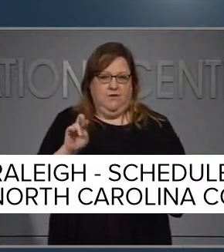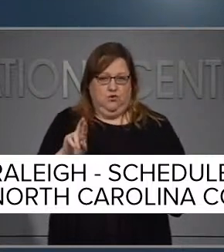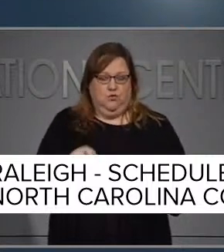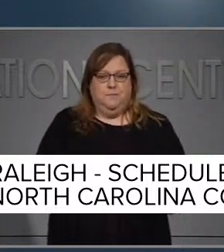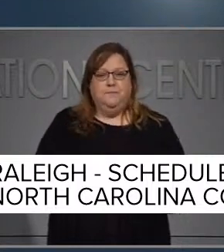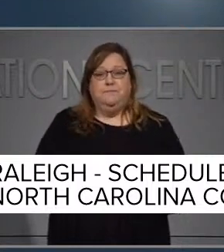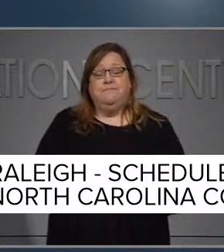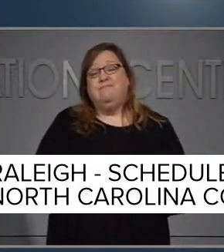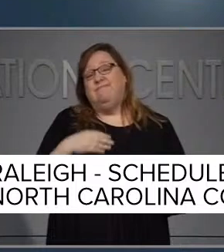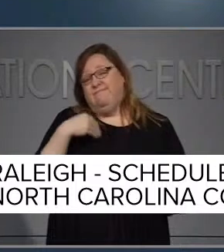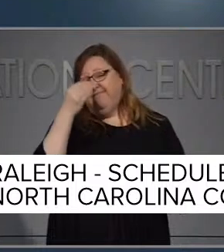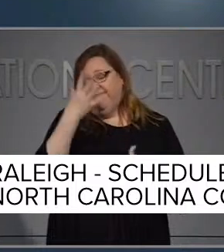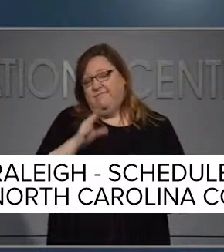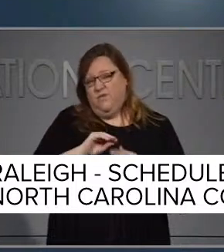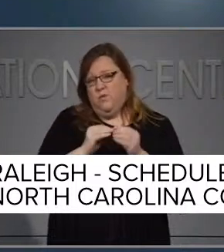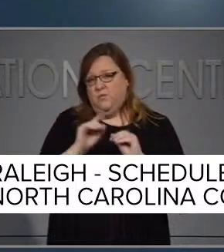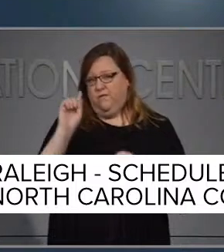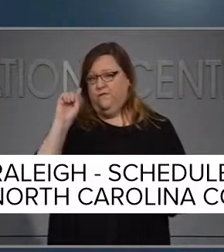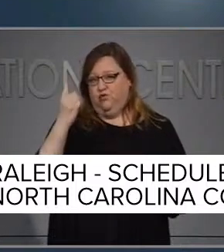are